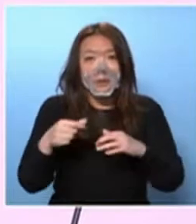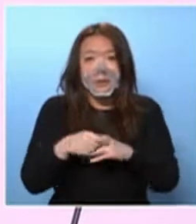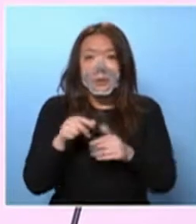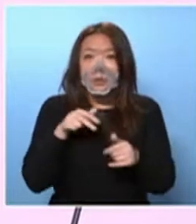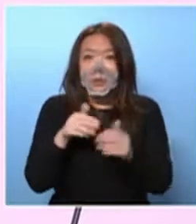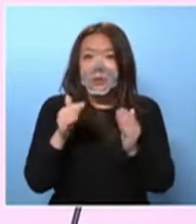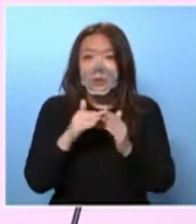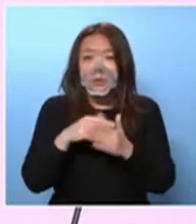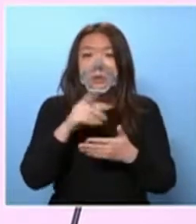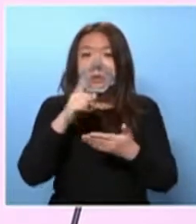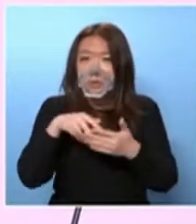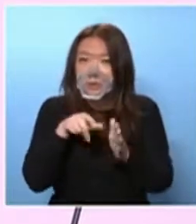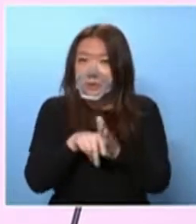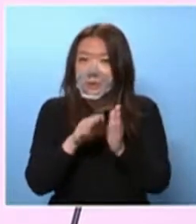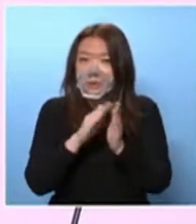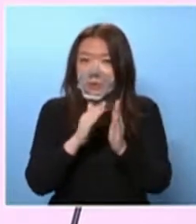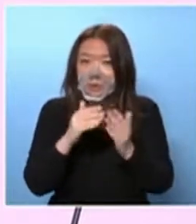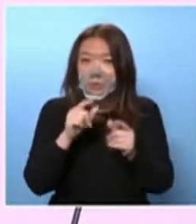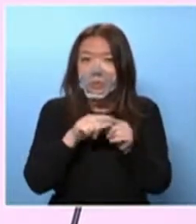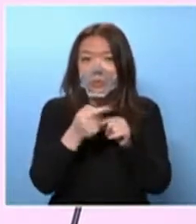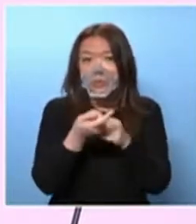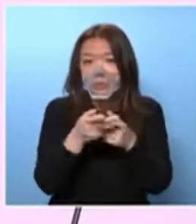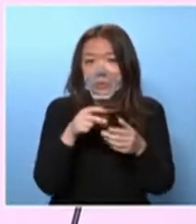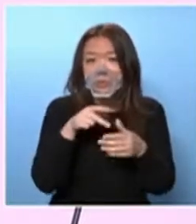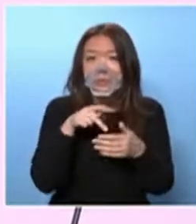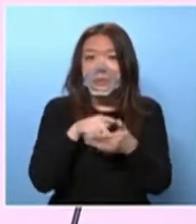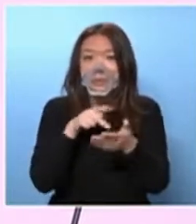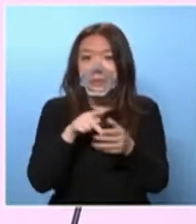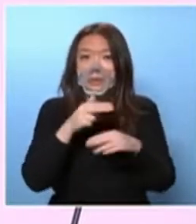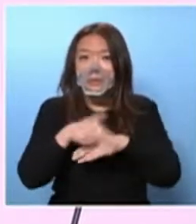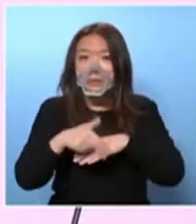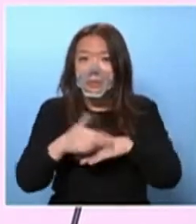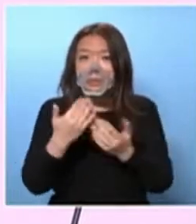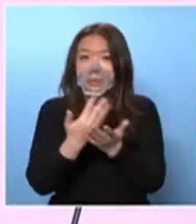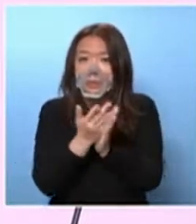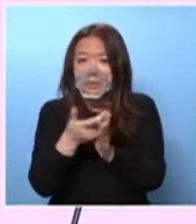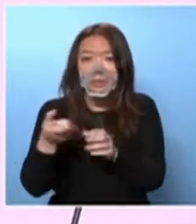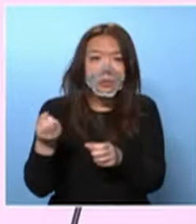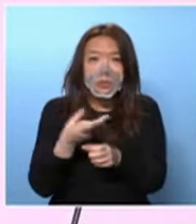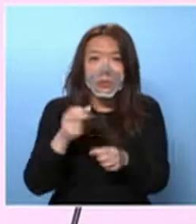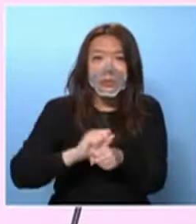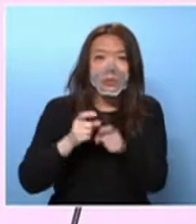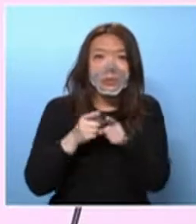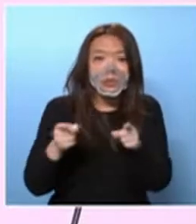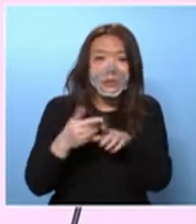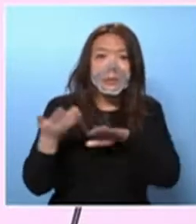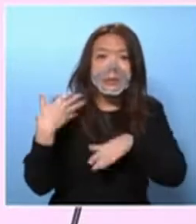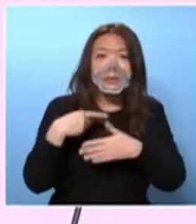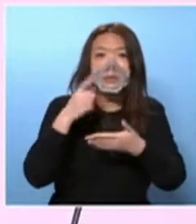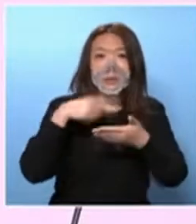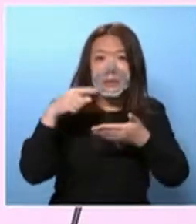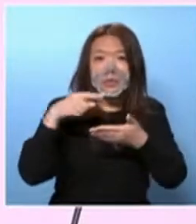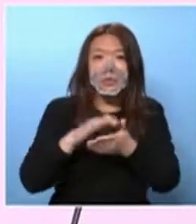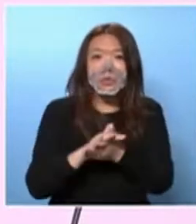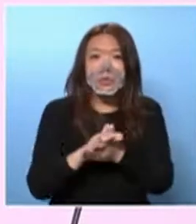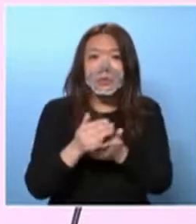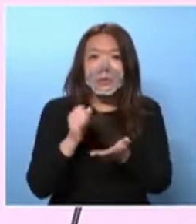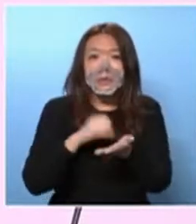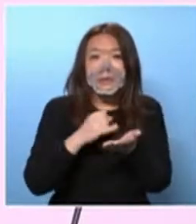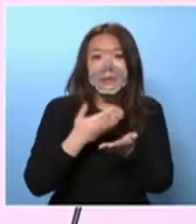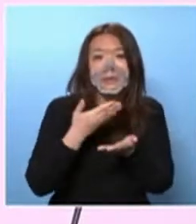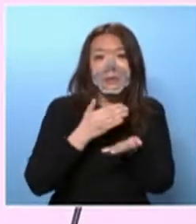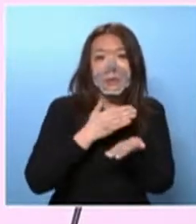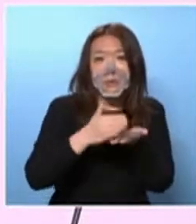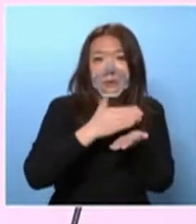from 8 years to 10 years. Besides, I have requested the HMA to extend the pre-approved principal payment holiday